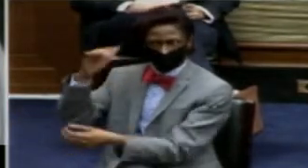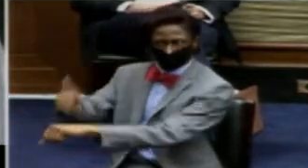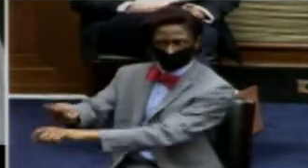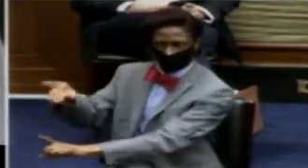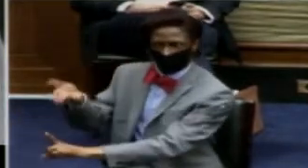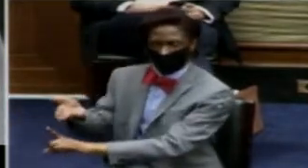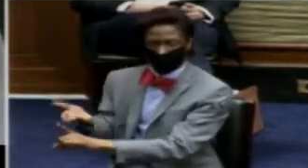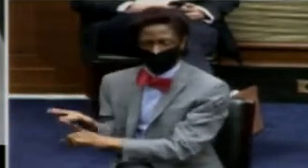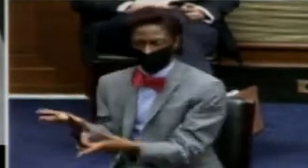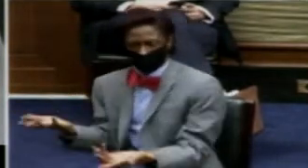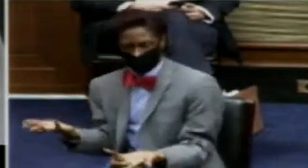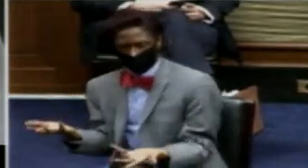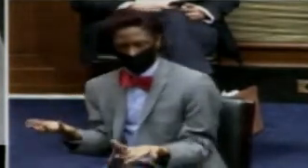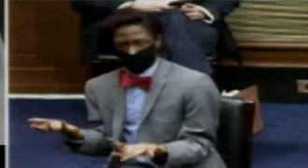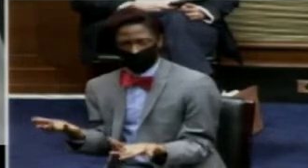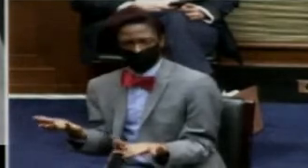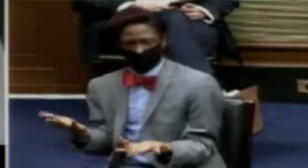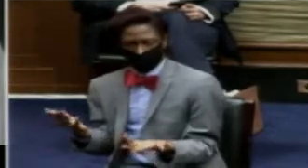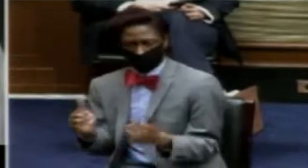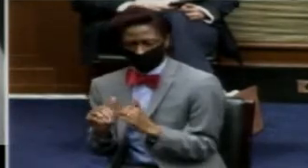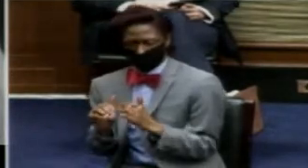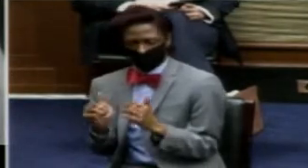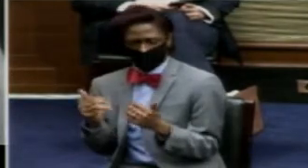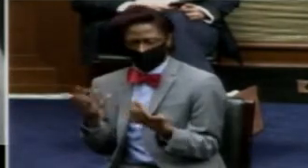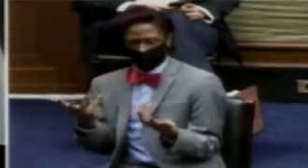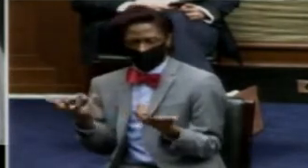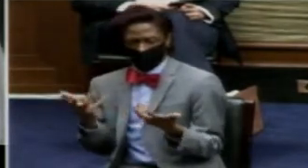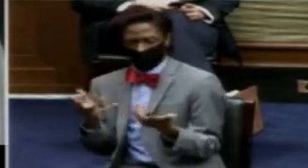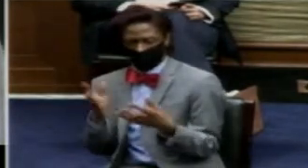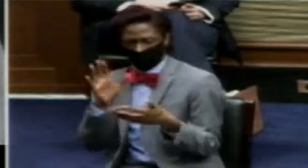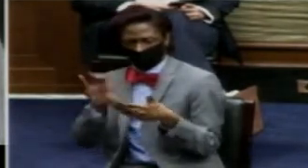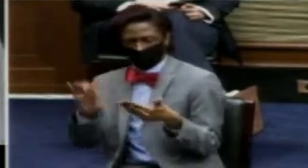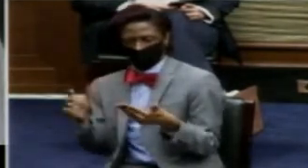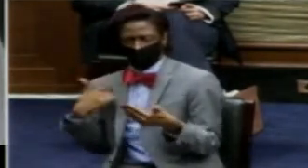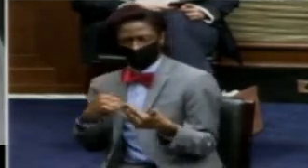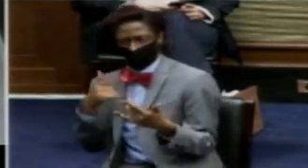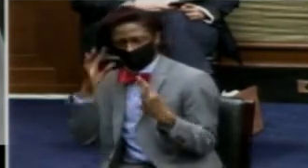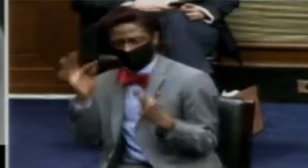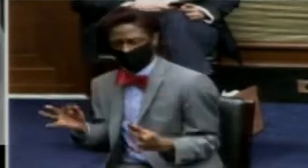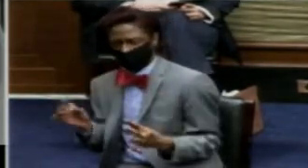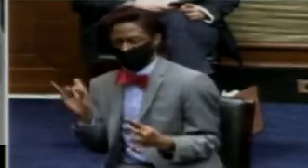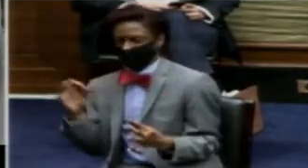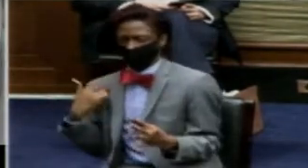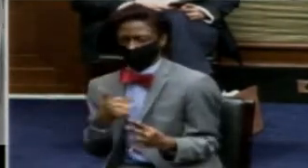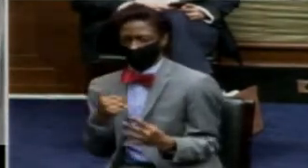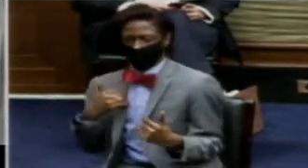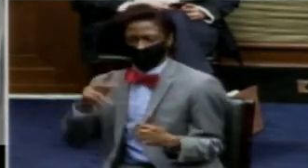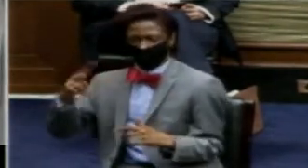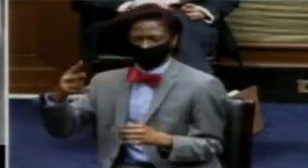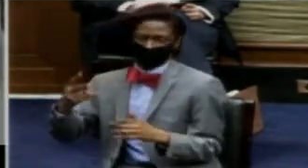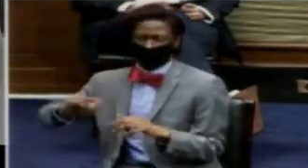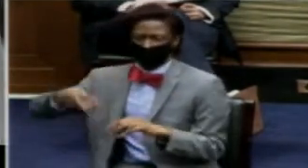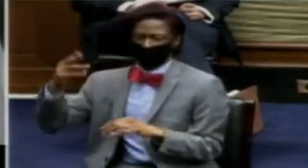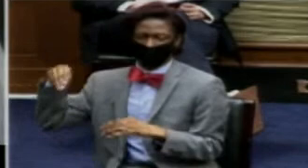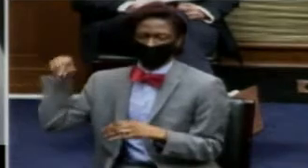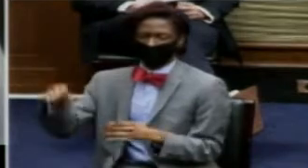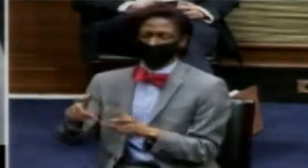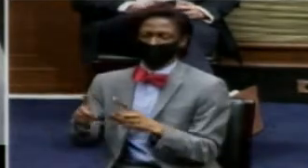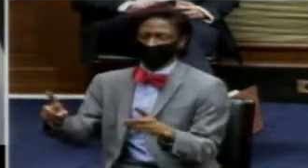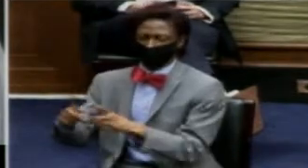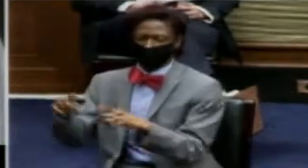what conclusions we can draw in that we have the second highest spending district and state in the country, but we're a